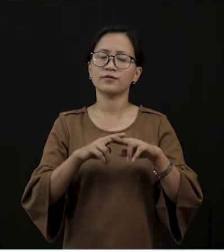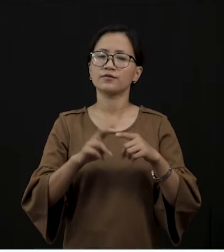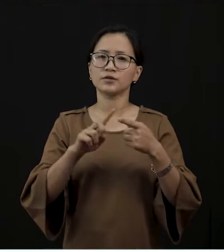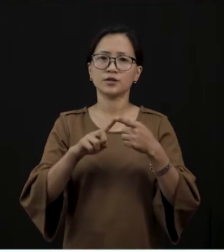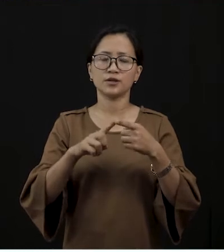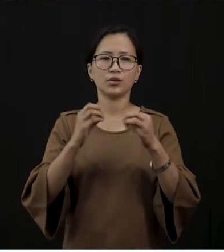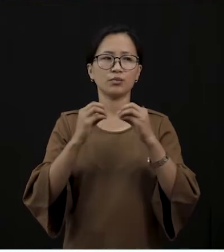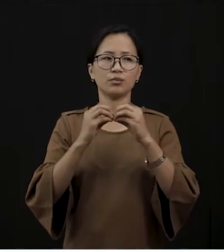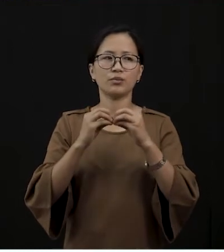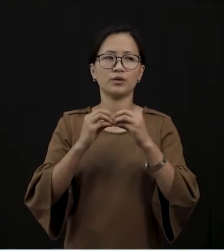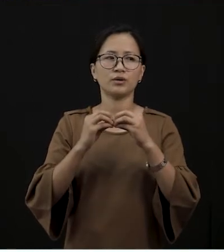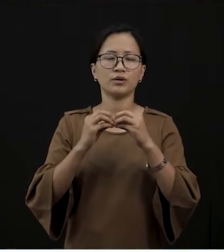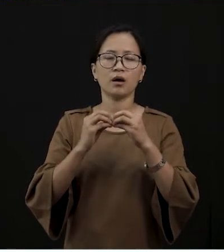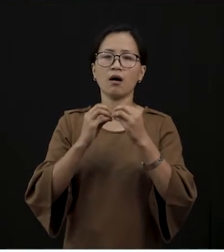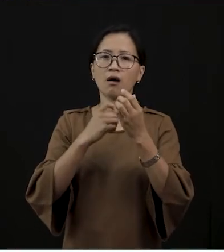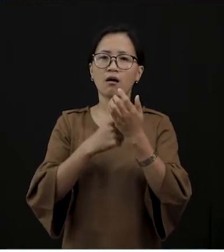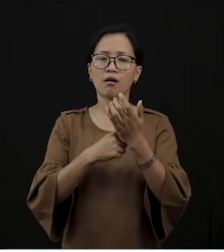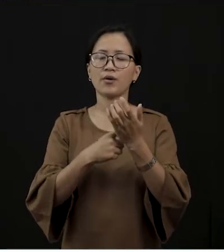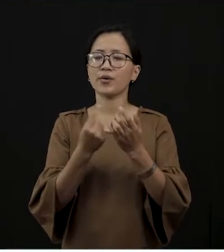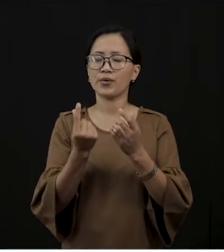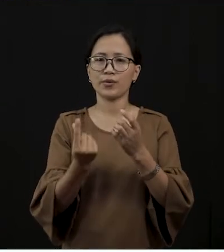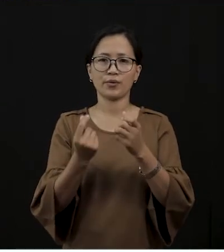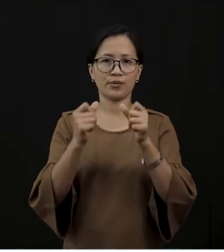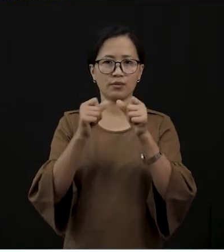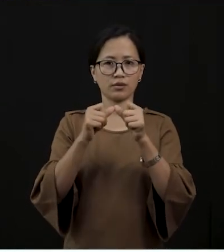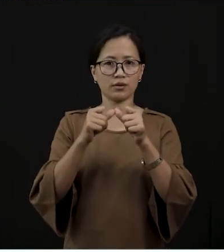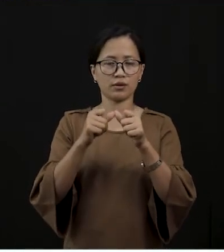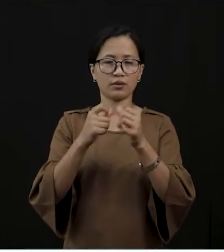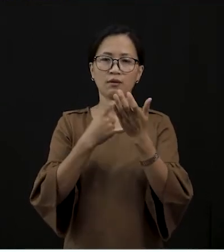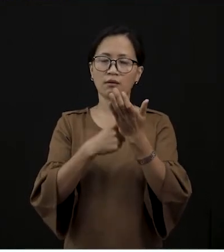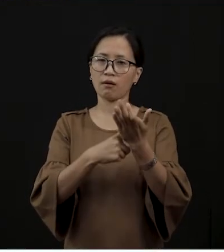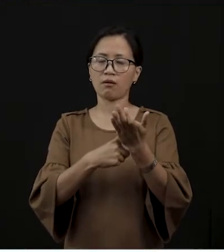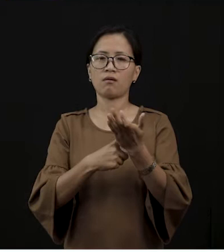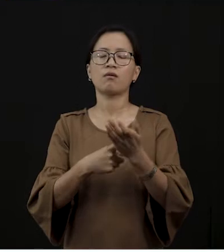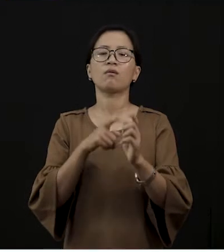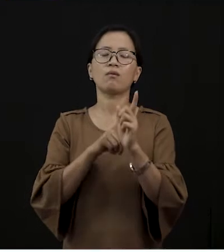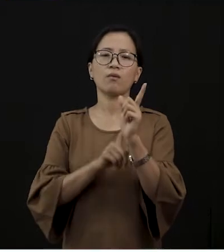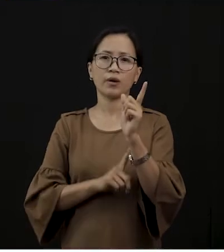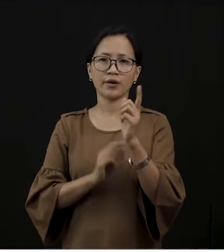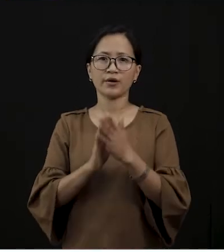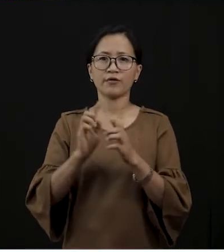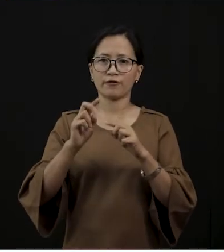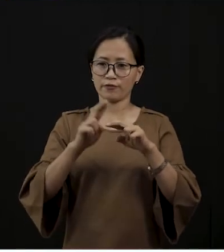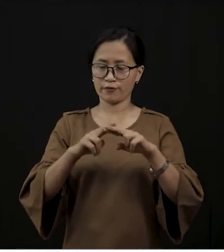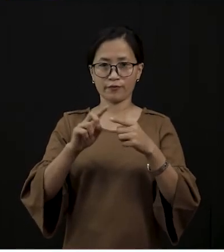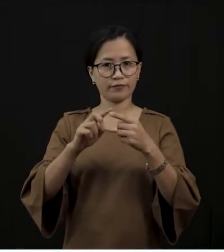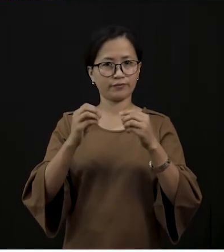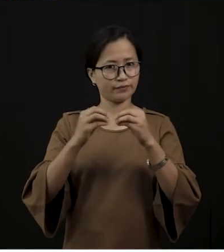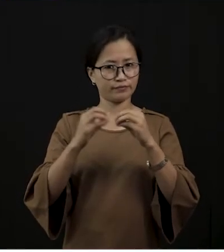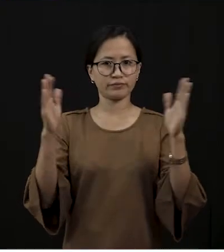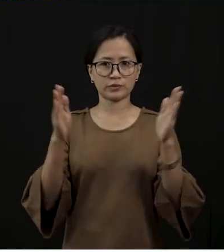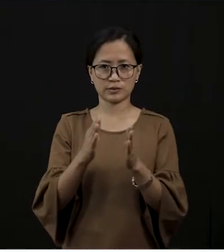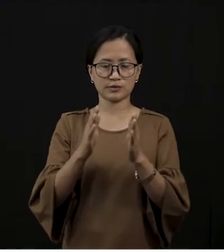F E B R U A R Y,